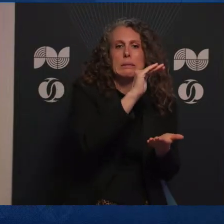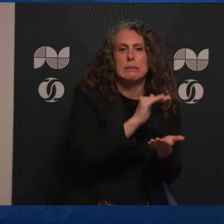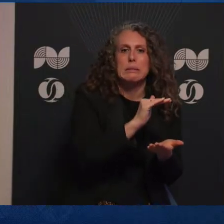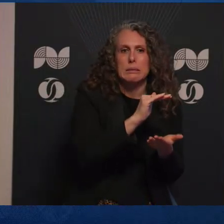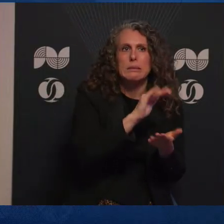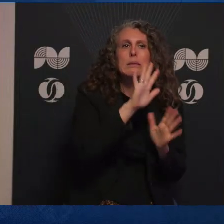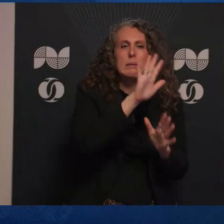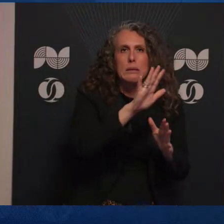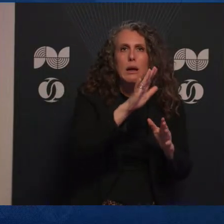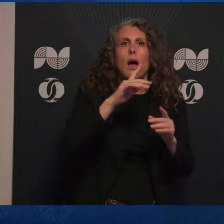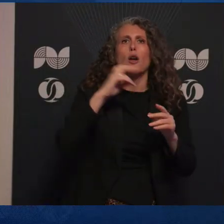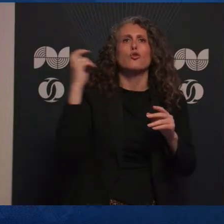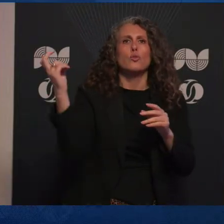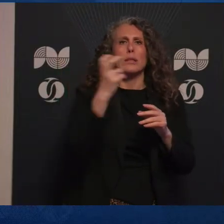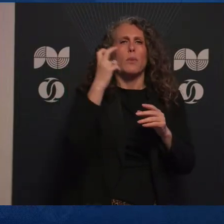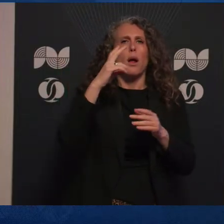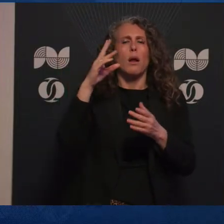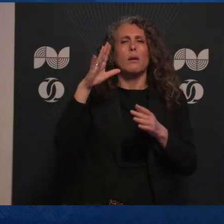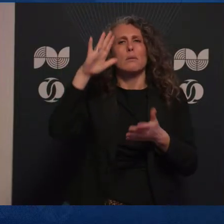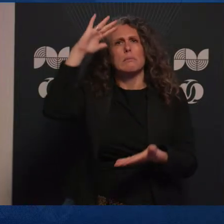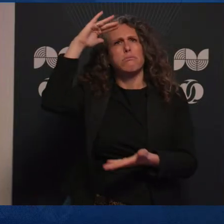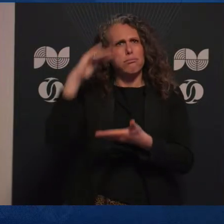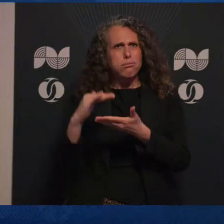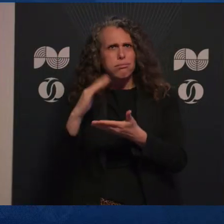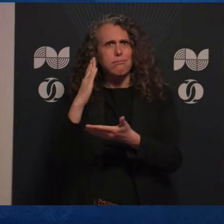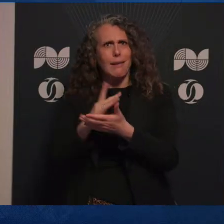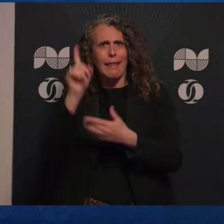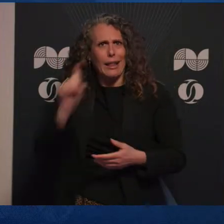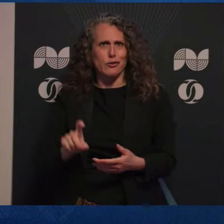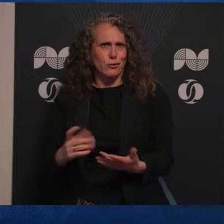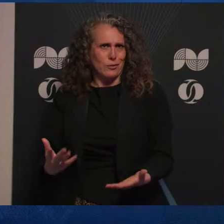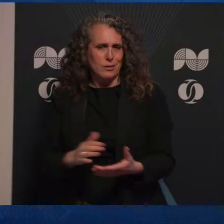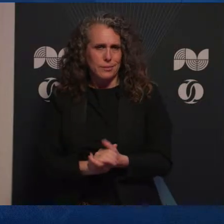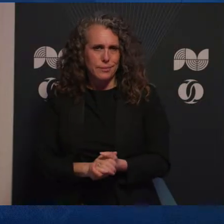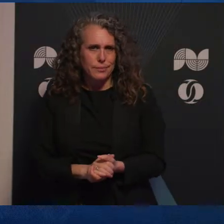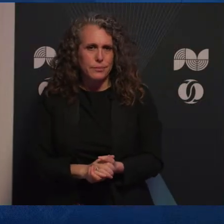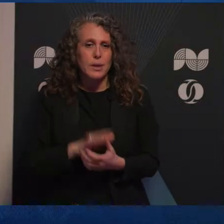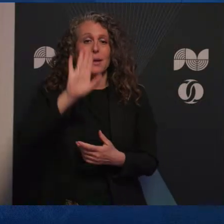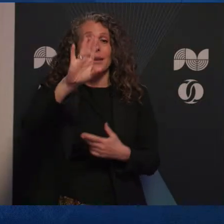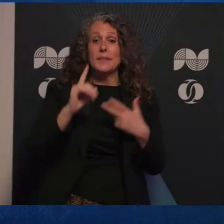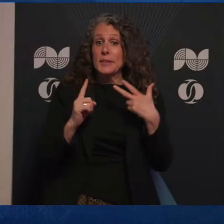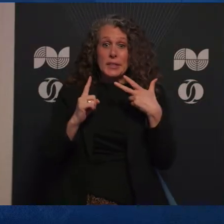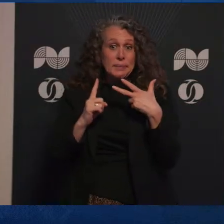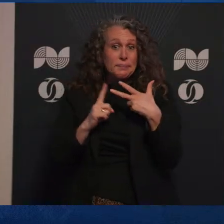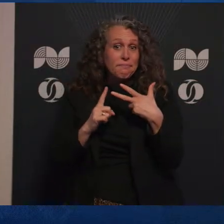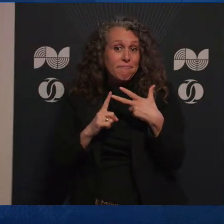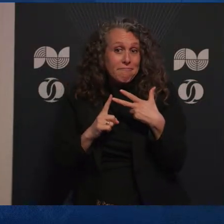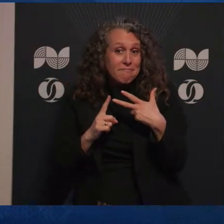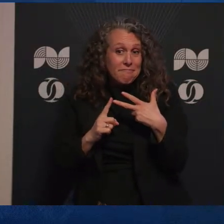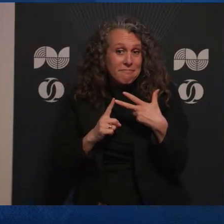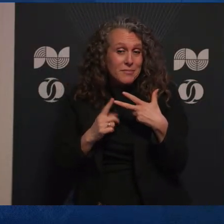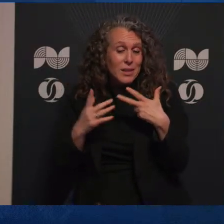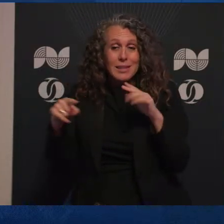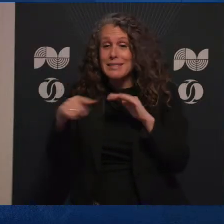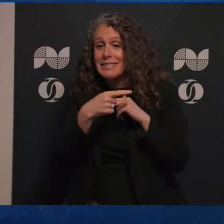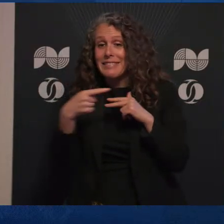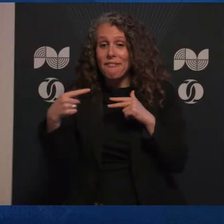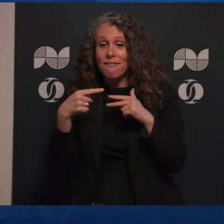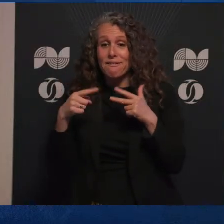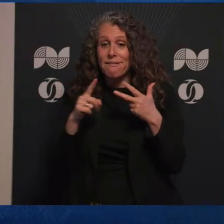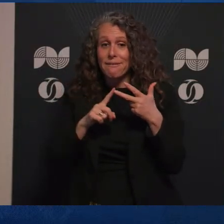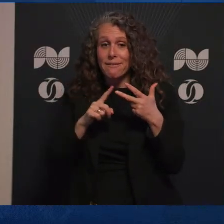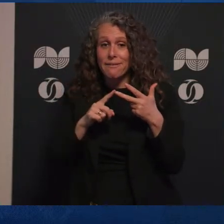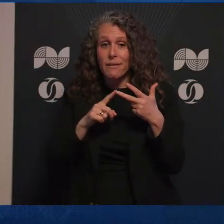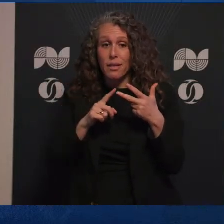of transport. Now, the third characteristic of industrial policy is that they are often introduced without an end